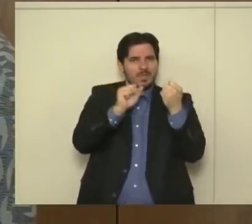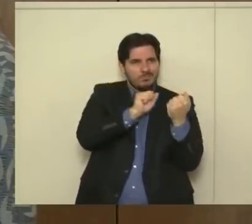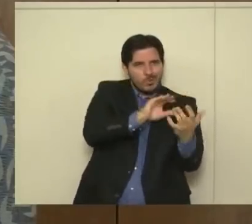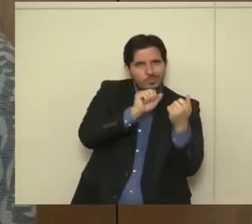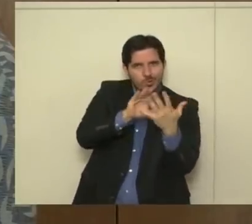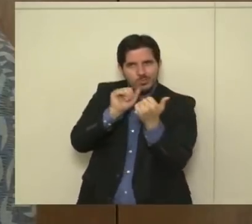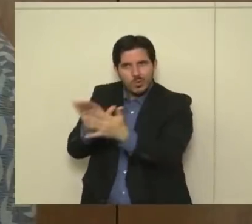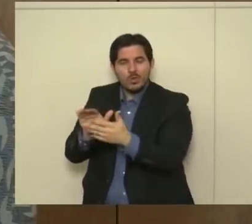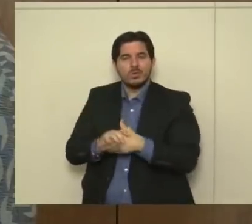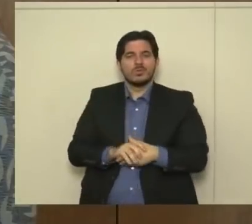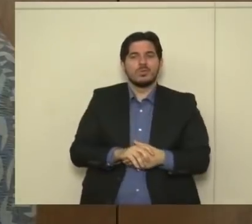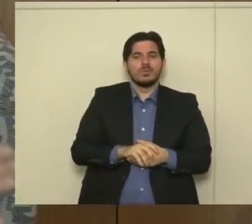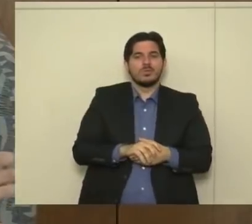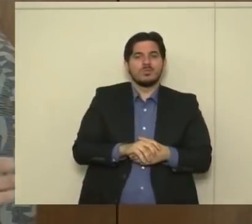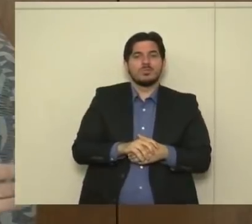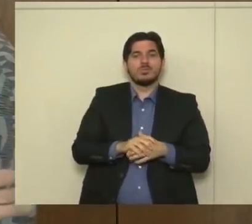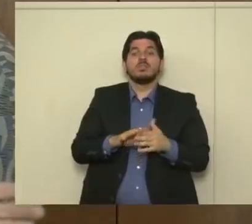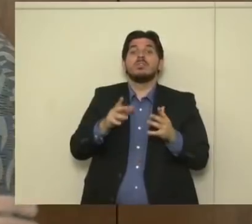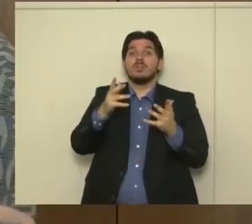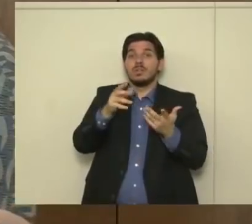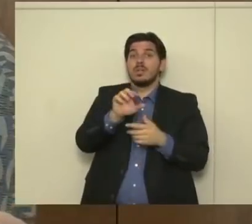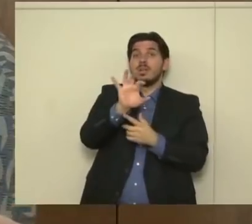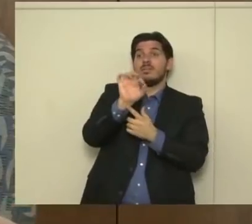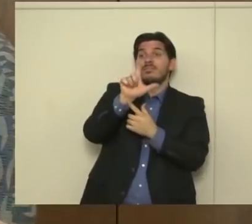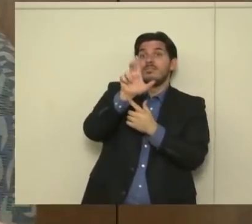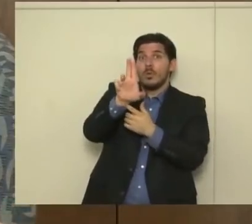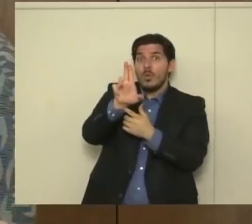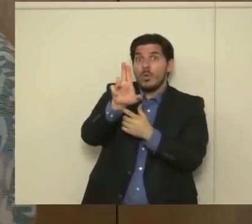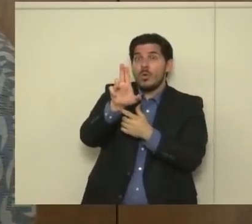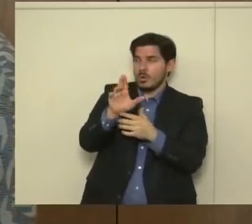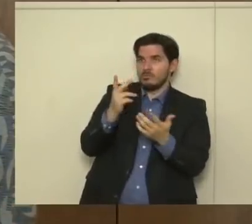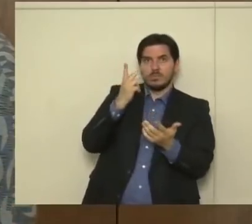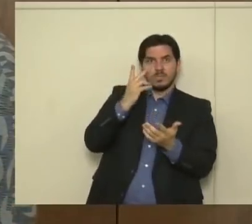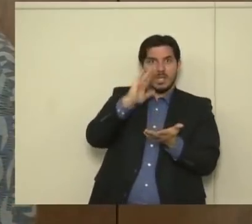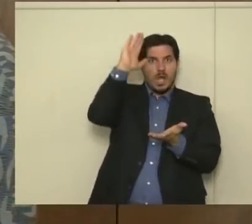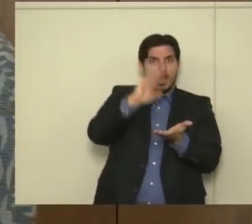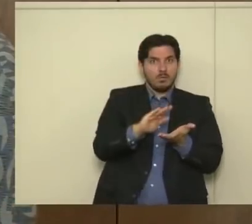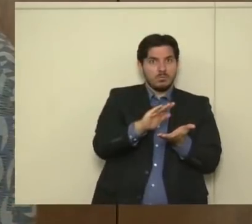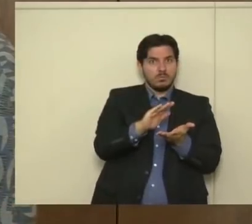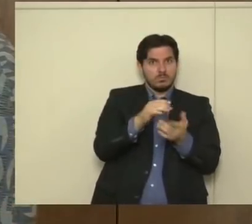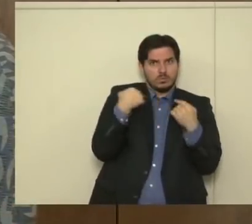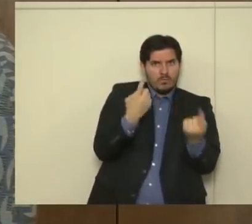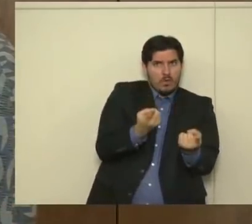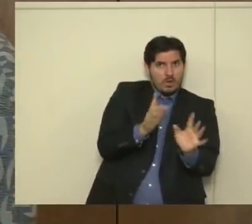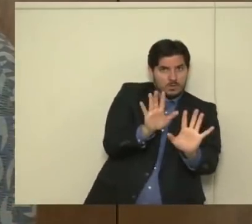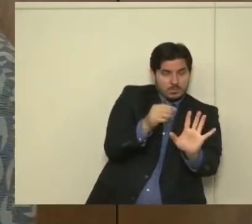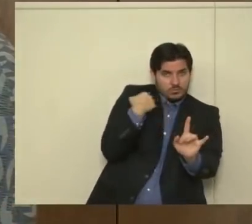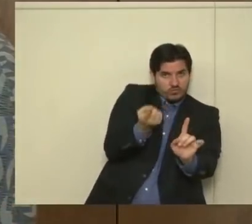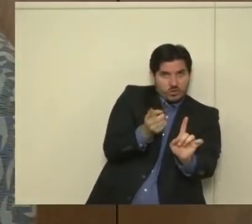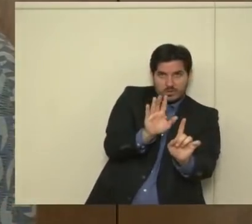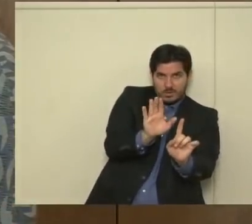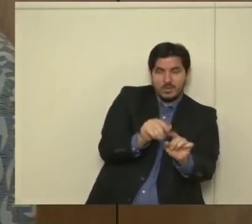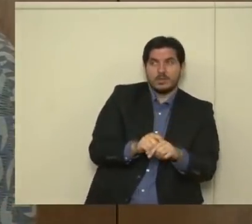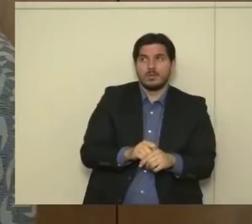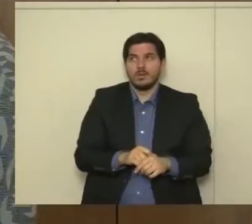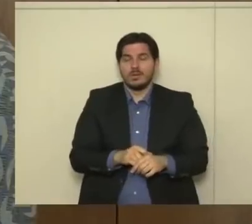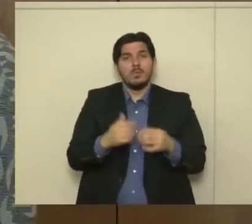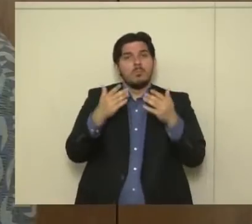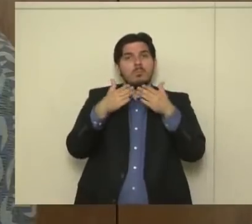hemisphere, we're seeing lower flu numbers than we typically do, and we believe so far, at least the public health